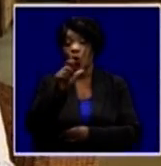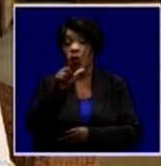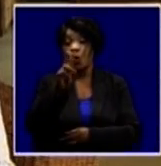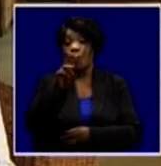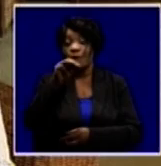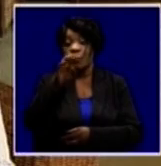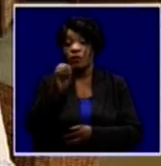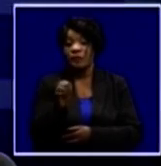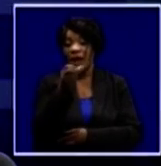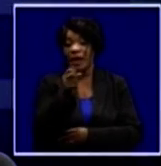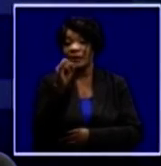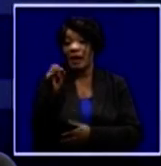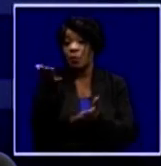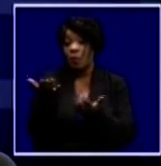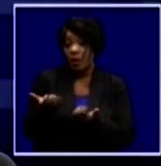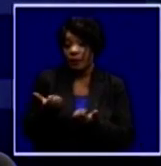to.